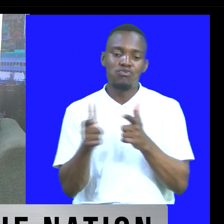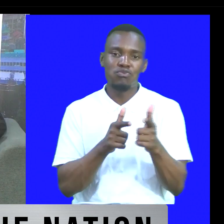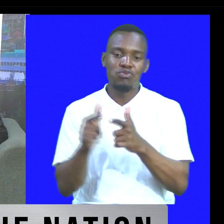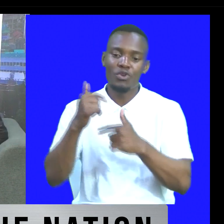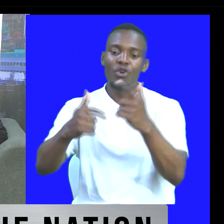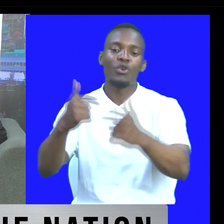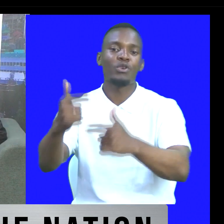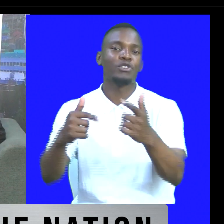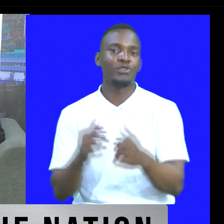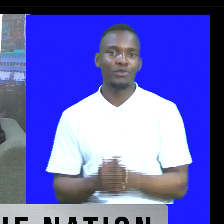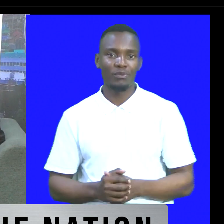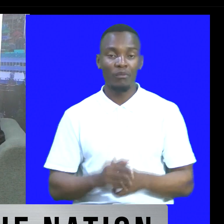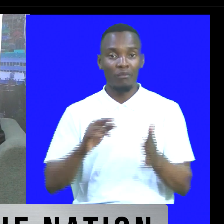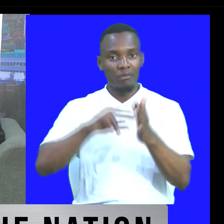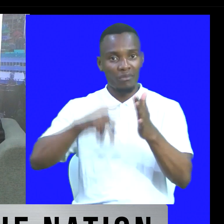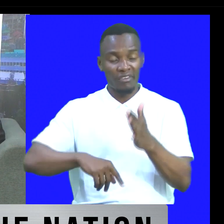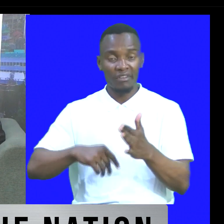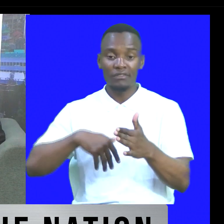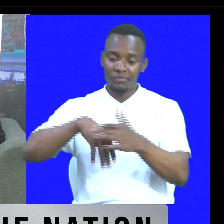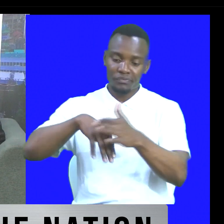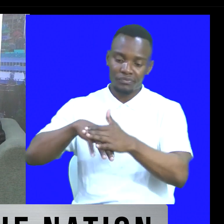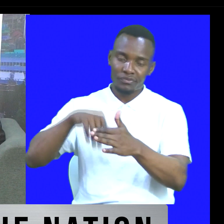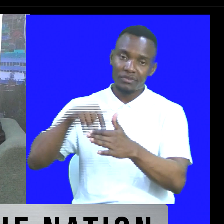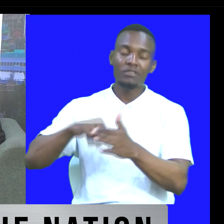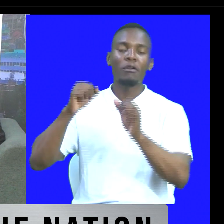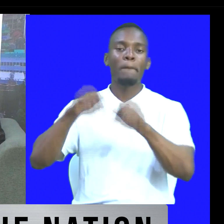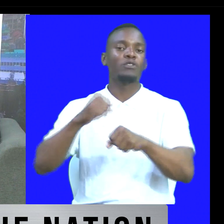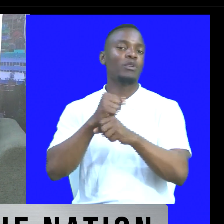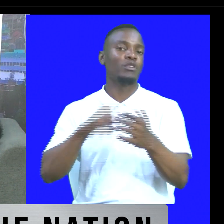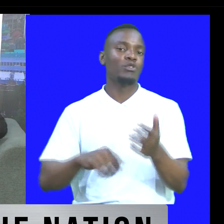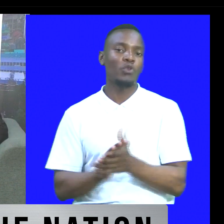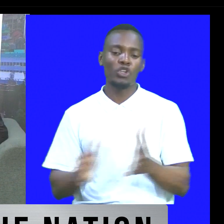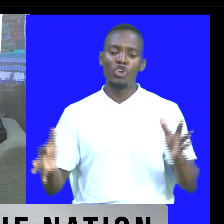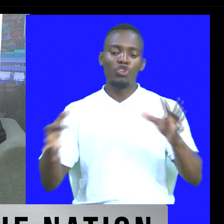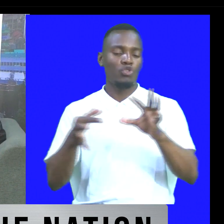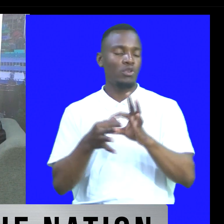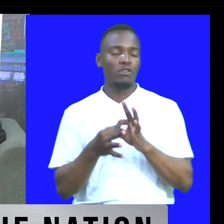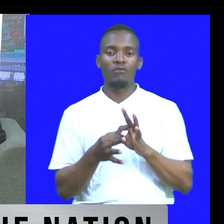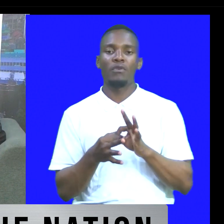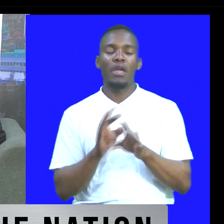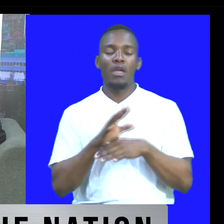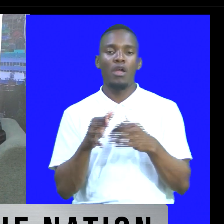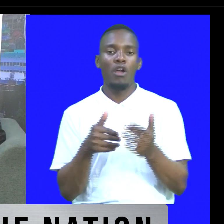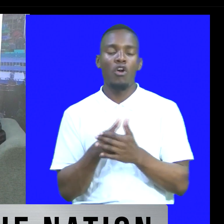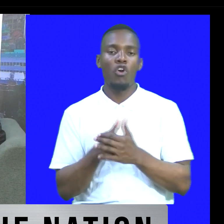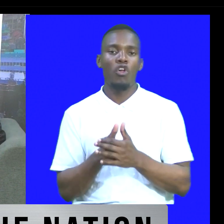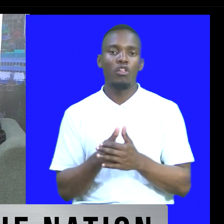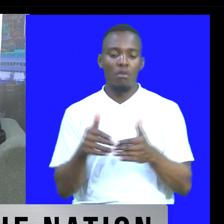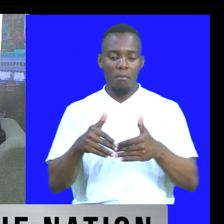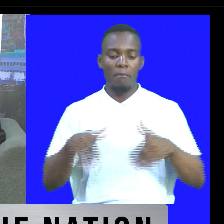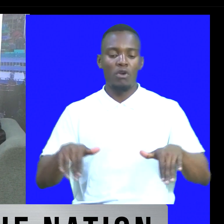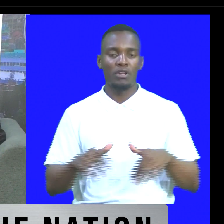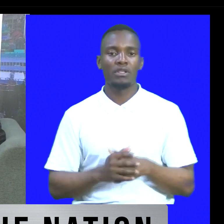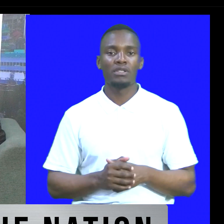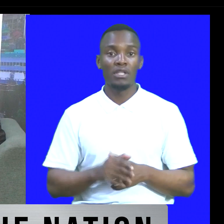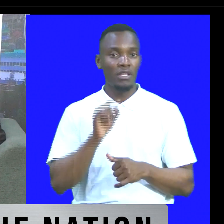right. So football is a unifier. It can actually cut all the kinds of boundaries. Wow. That was